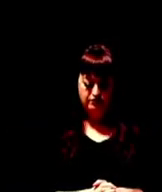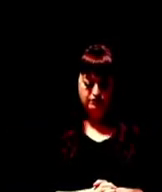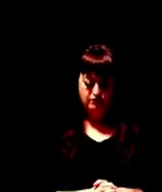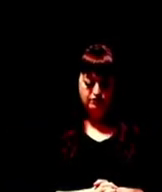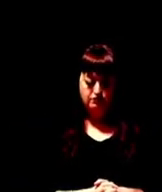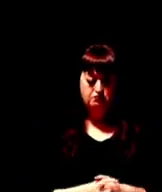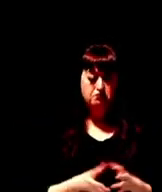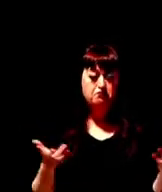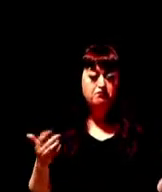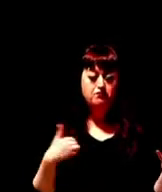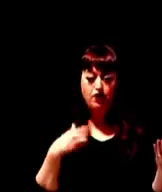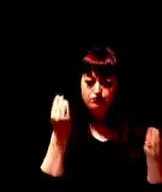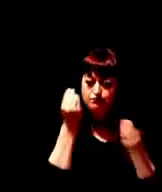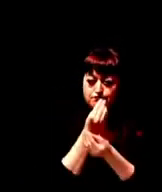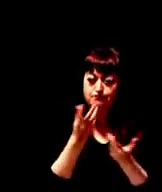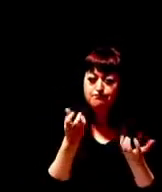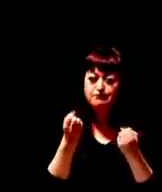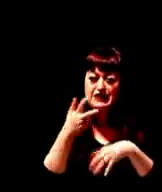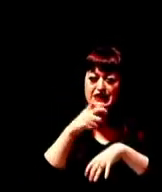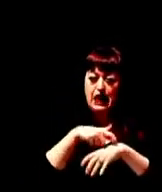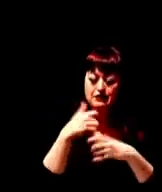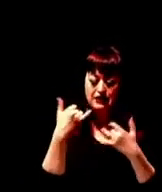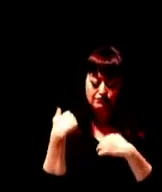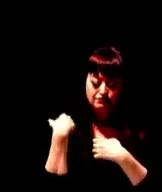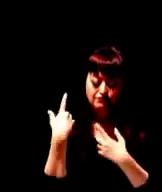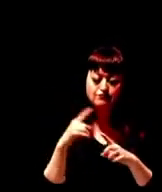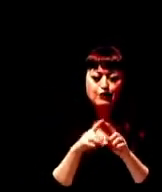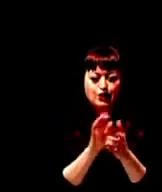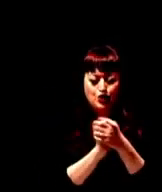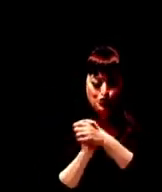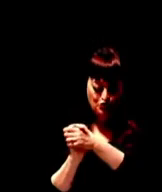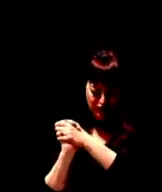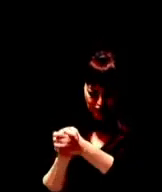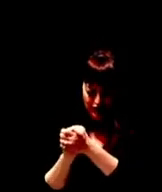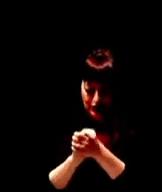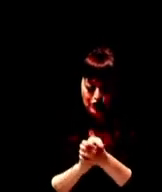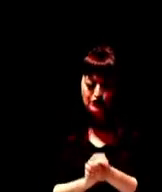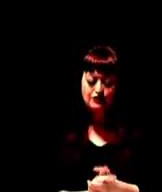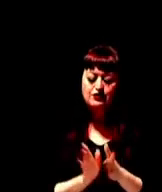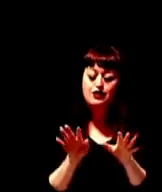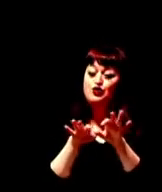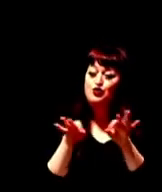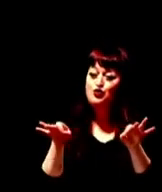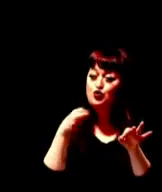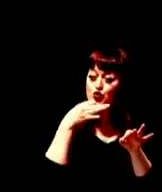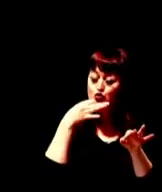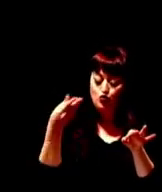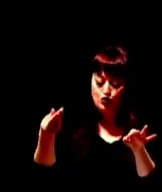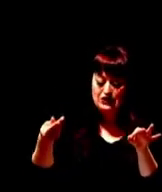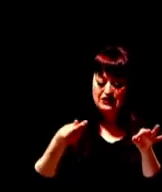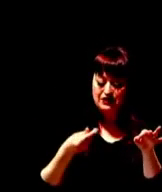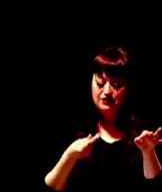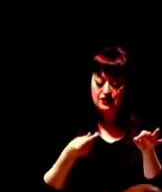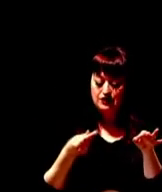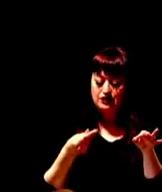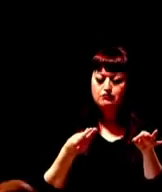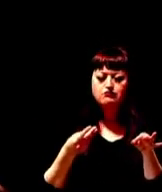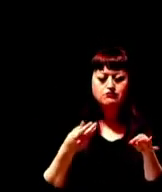You have already heard it quite a few times today, but congratulations. The diploma you will receive in a short while